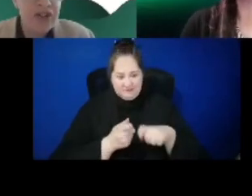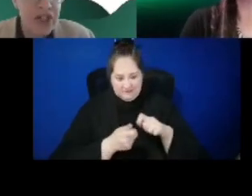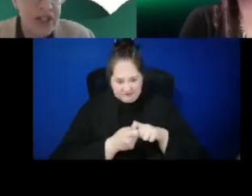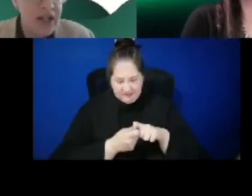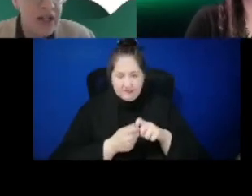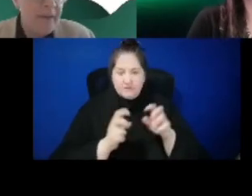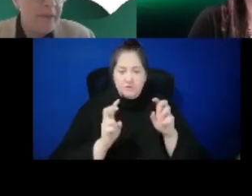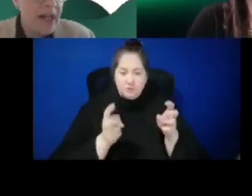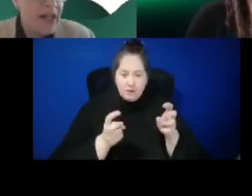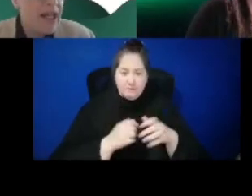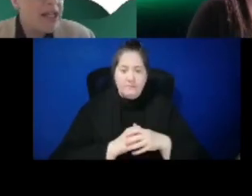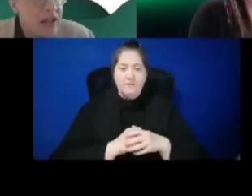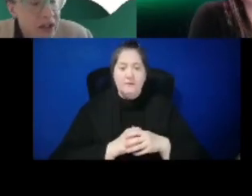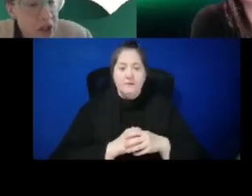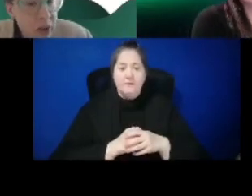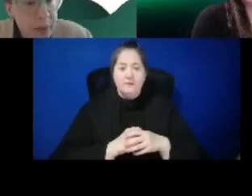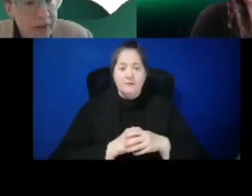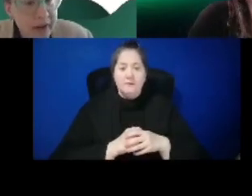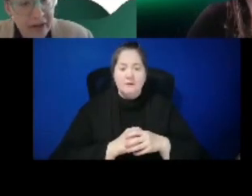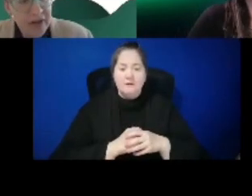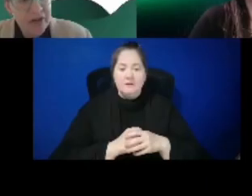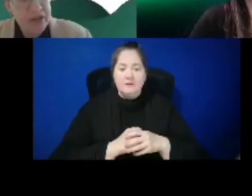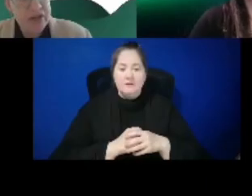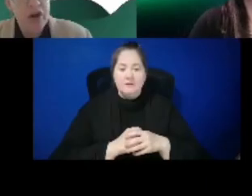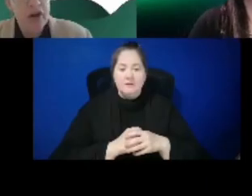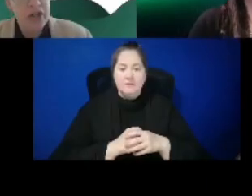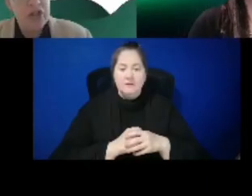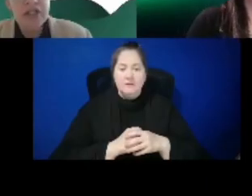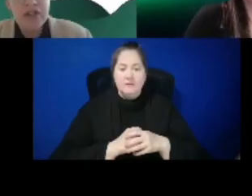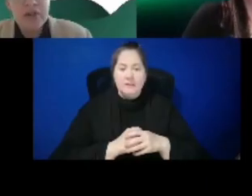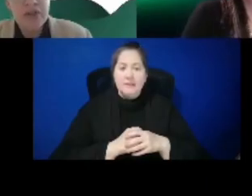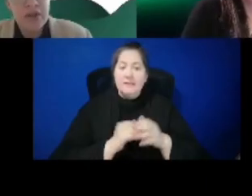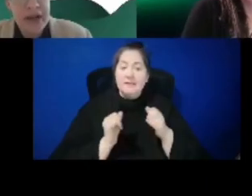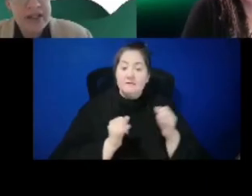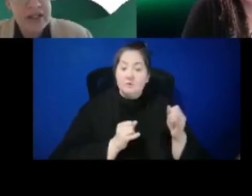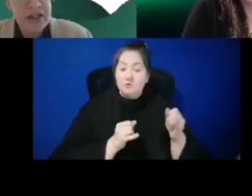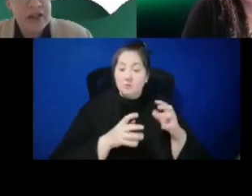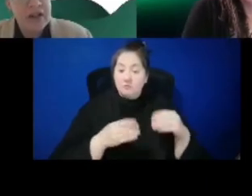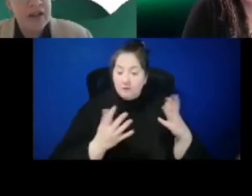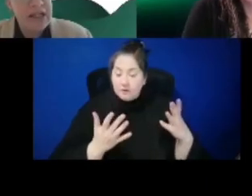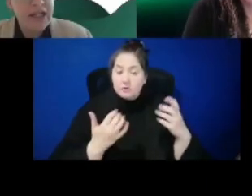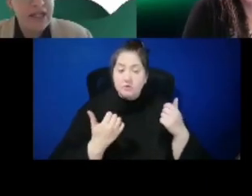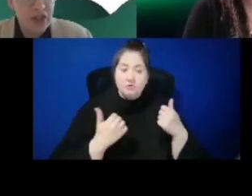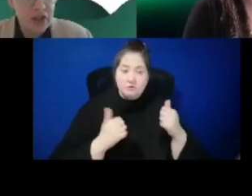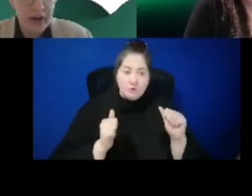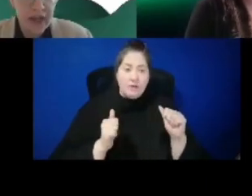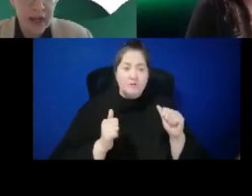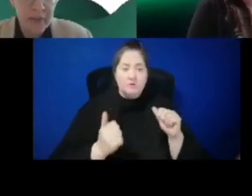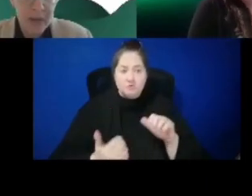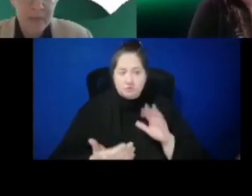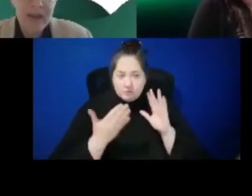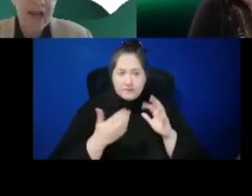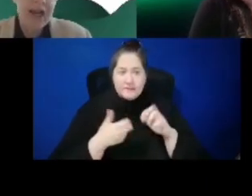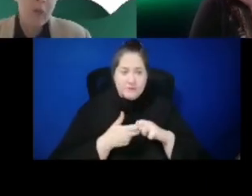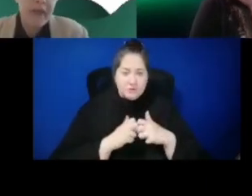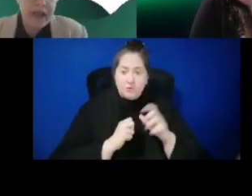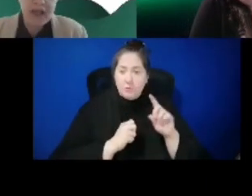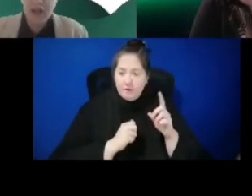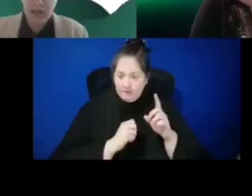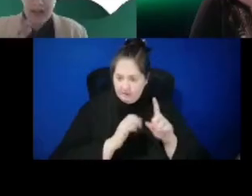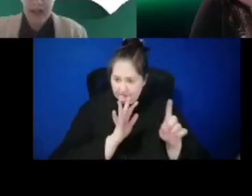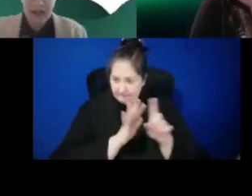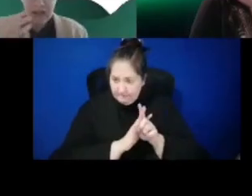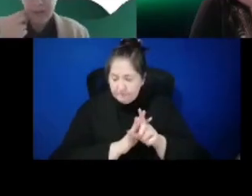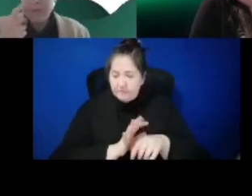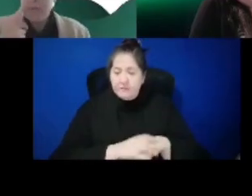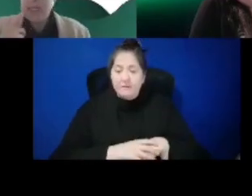of the strategies that individual providers are using to address these issues where they come up. And one